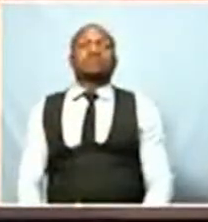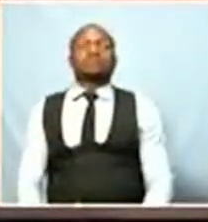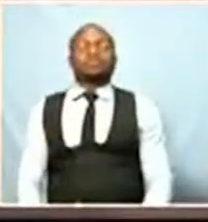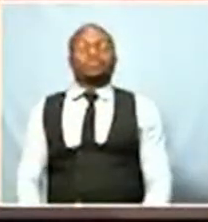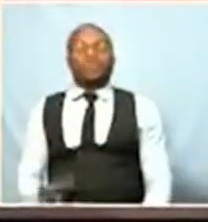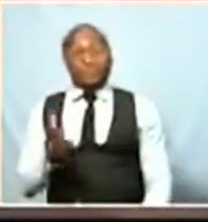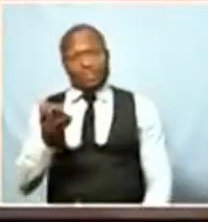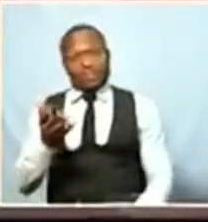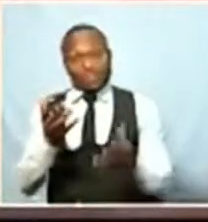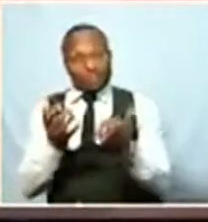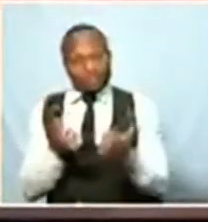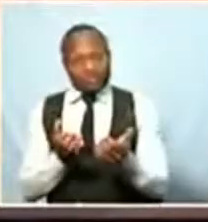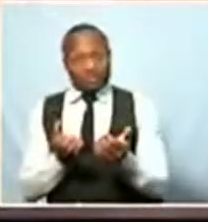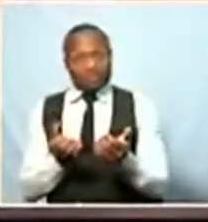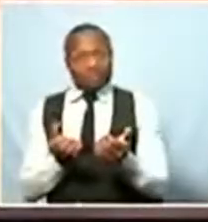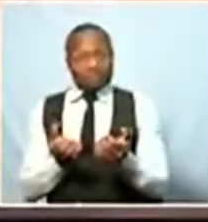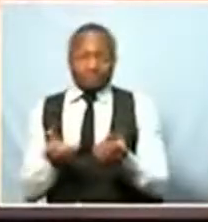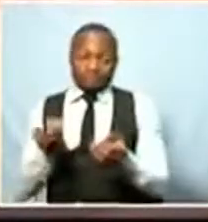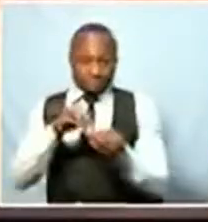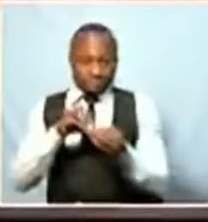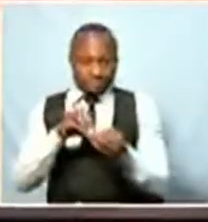Yes, you want to